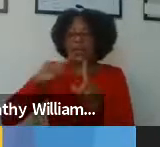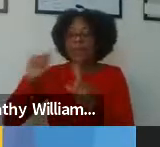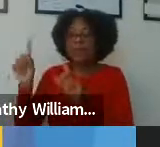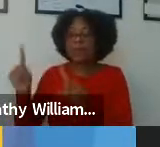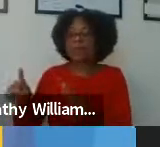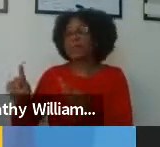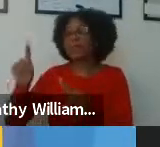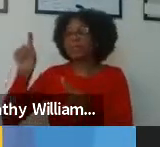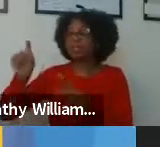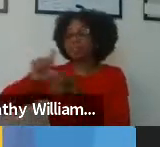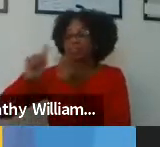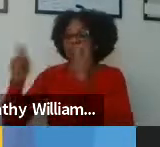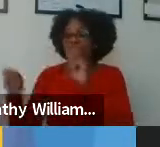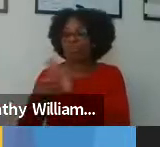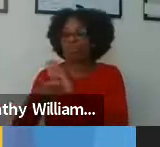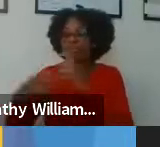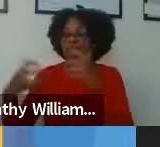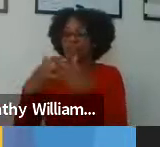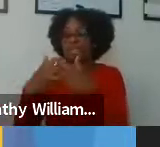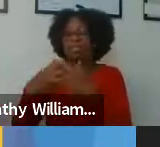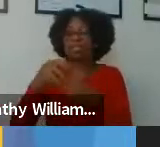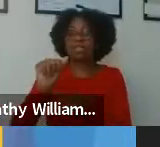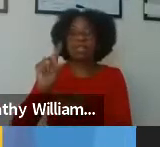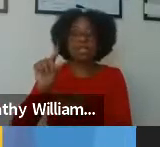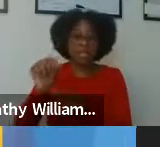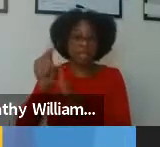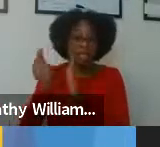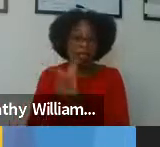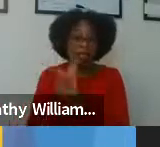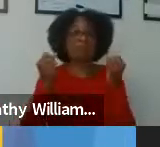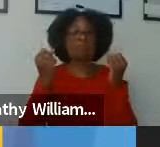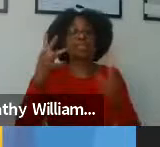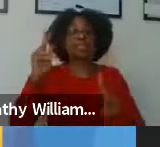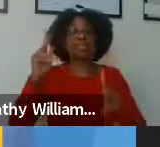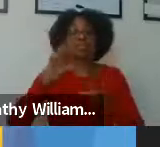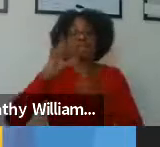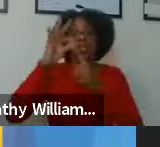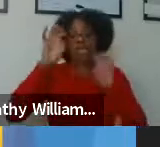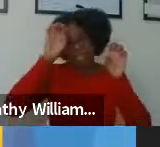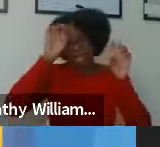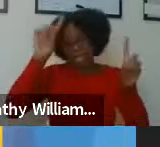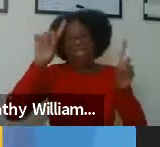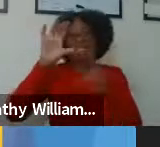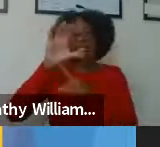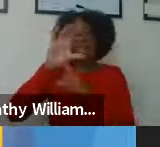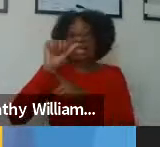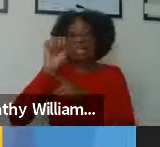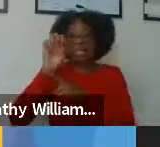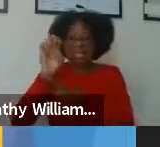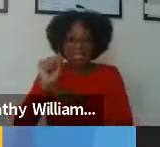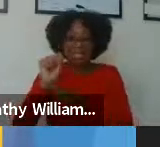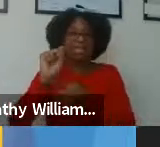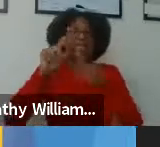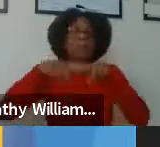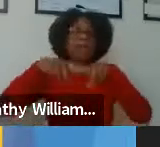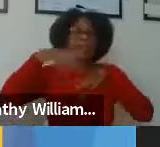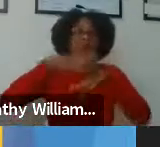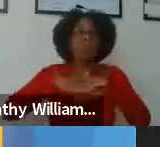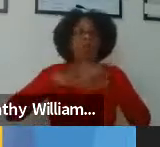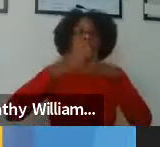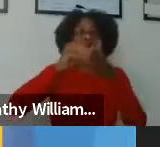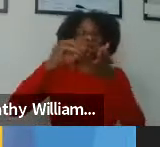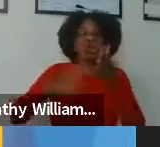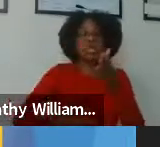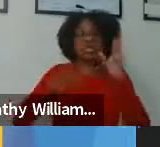to the student. Many special education cases are largely dependent on a child's educational record.